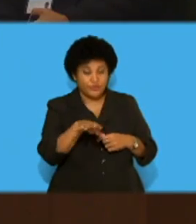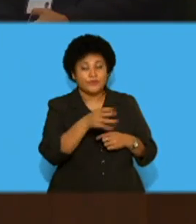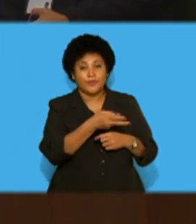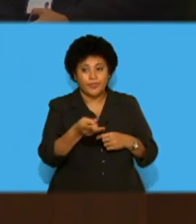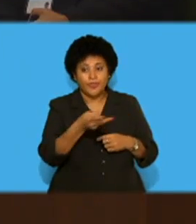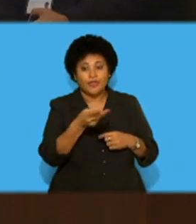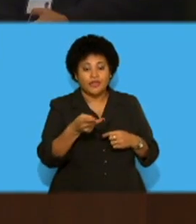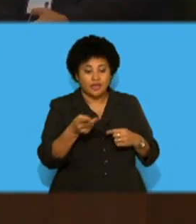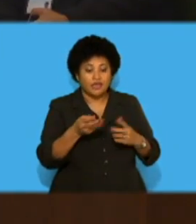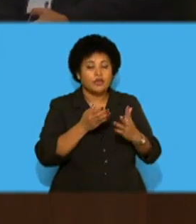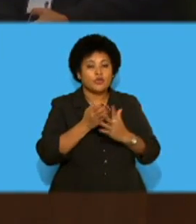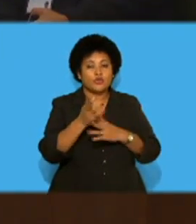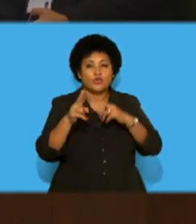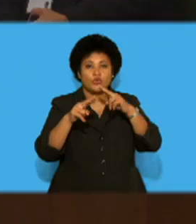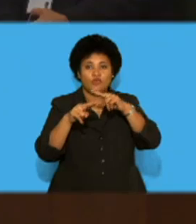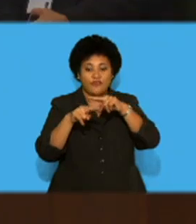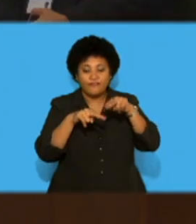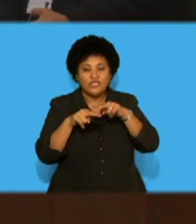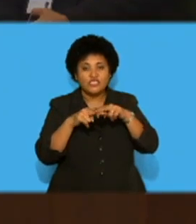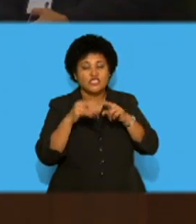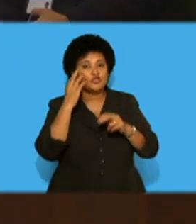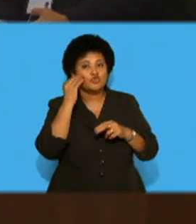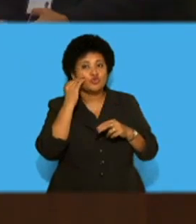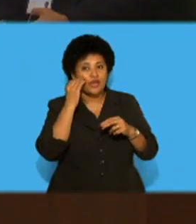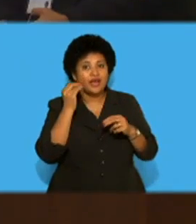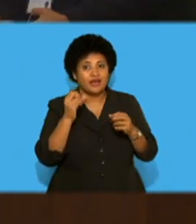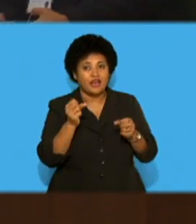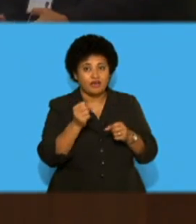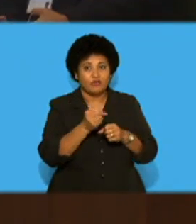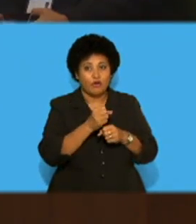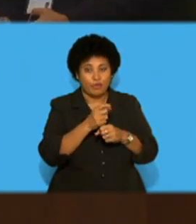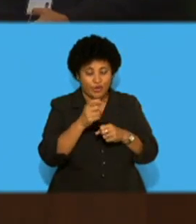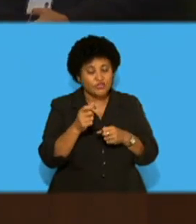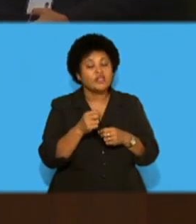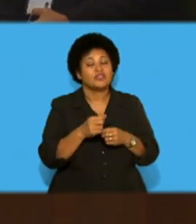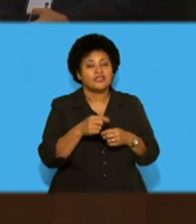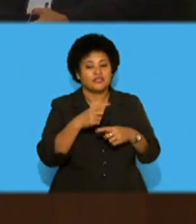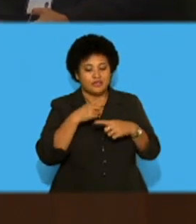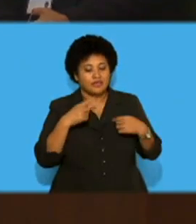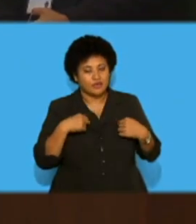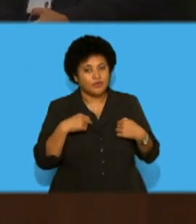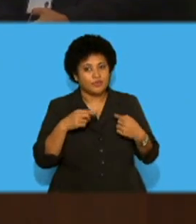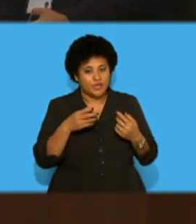for those farmers. For example, many of them, are very high